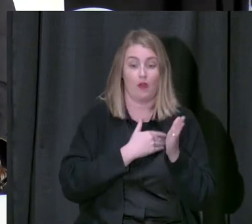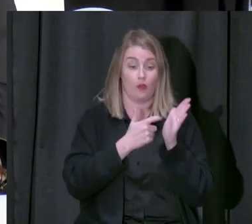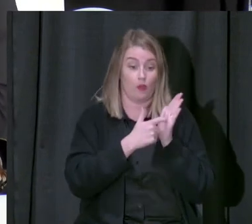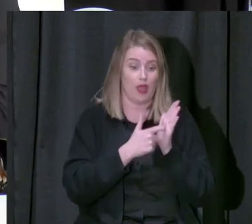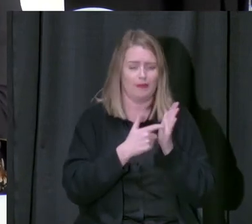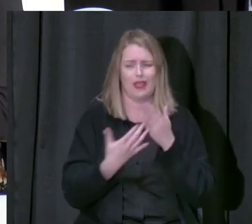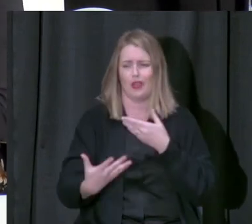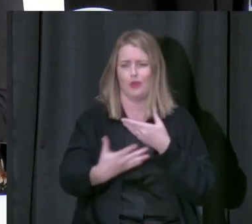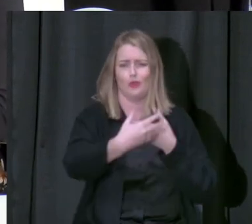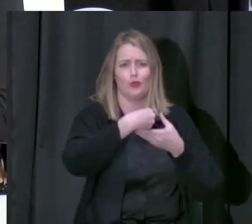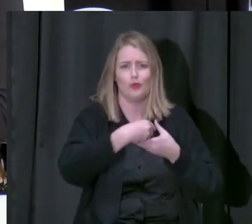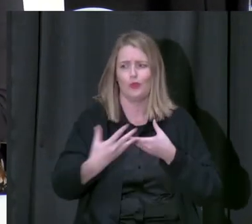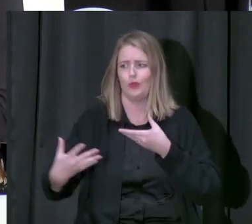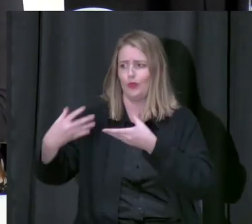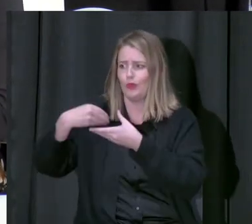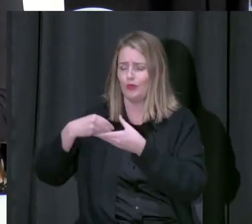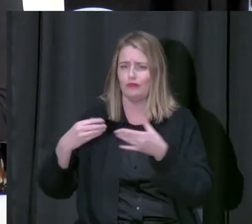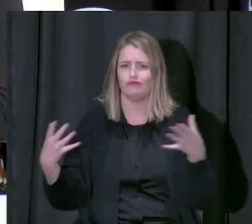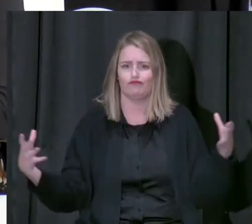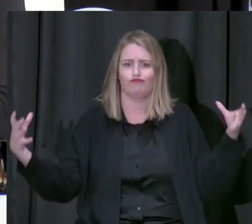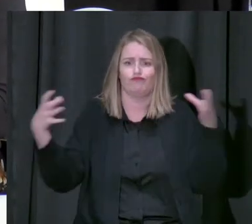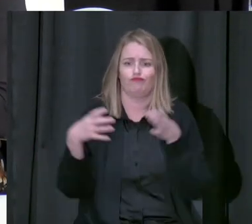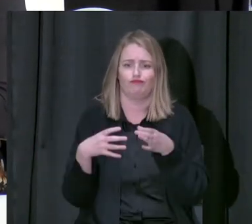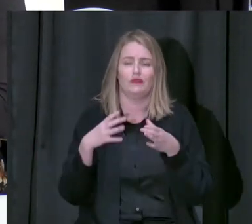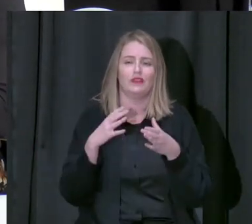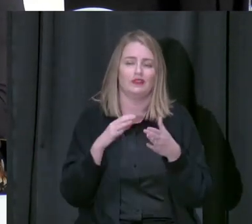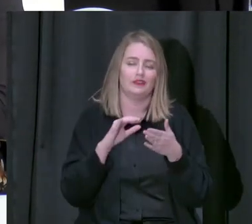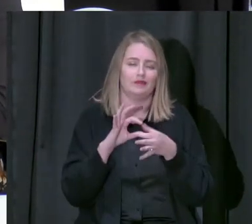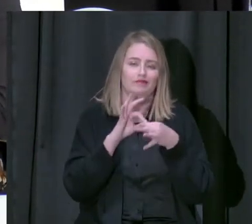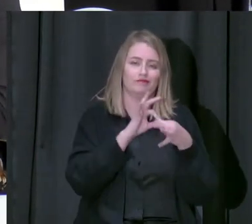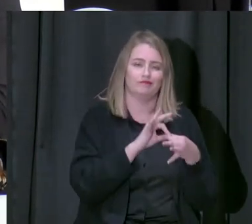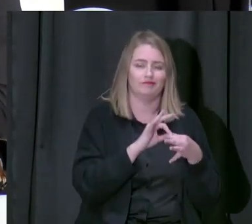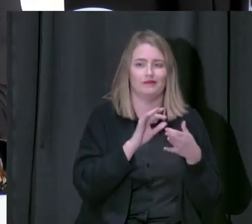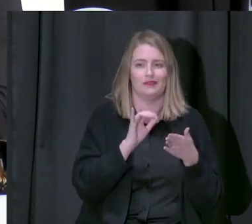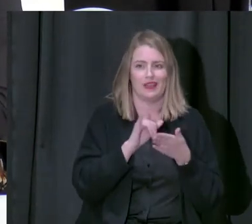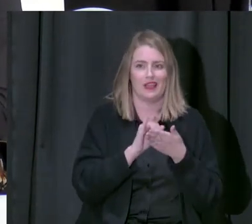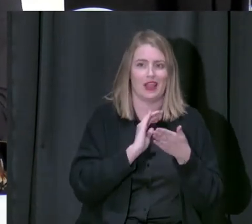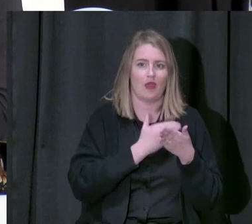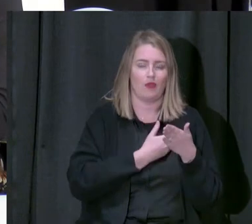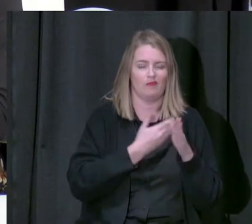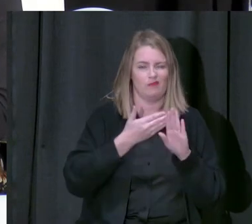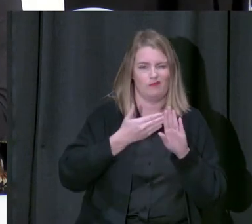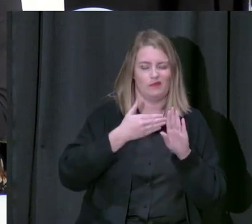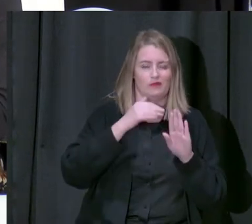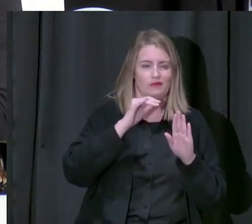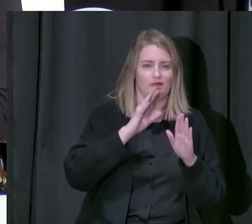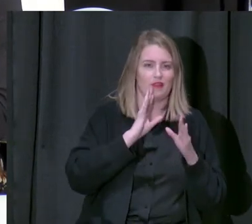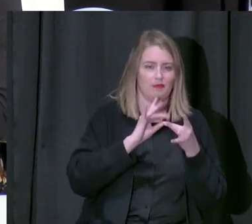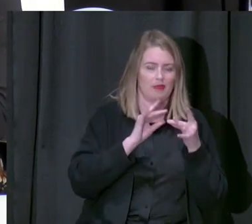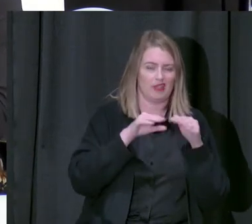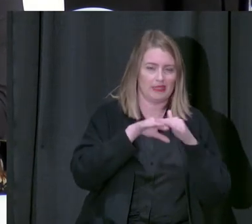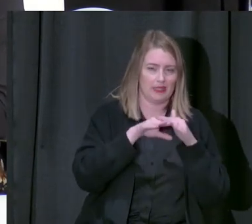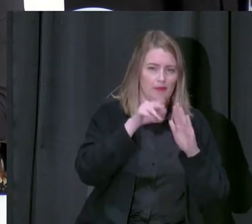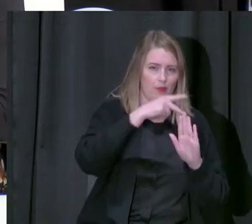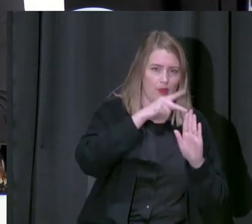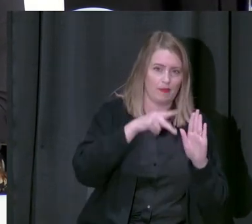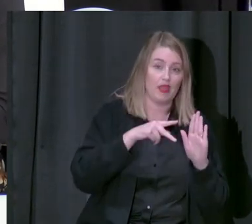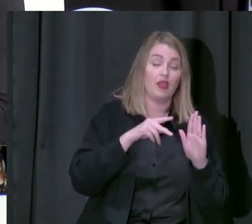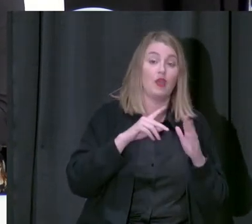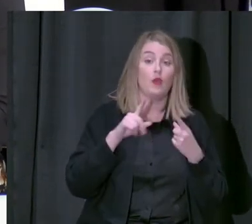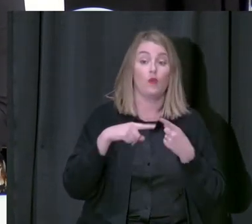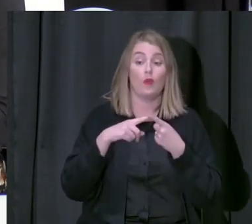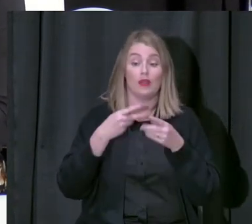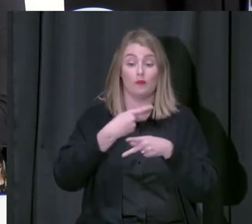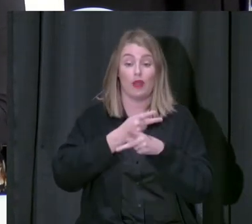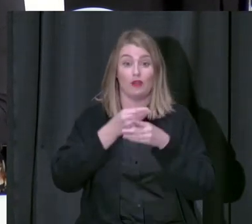and all of those things I mentioned earlier with regard to our accessibility bar raising program. We also have to think about the, you know, after we release the product